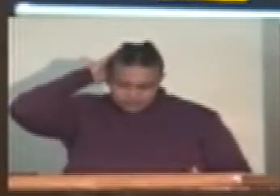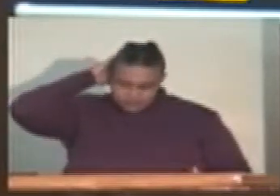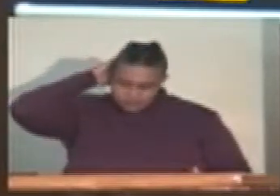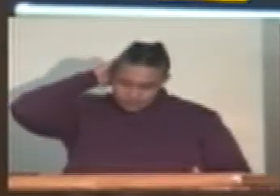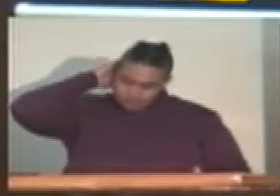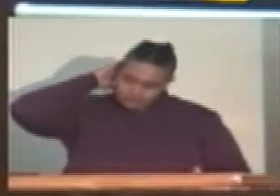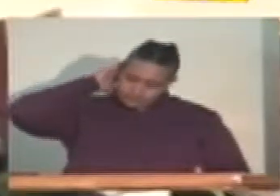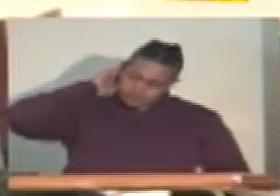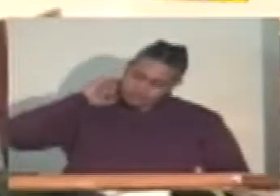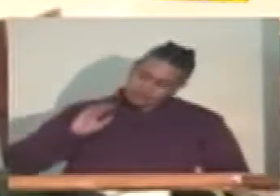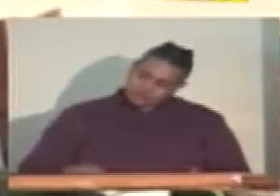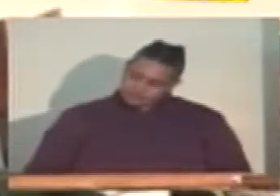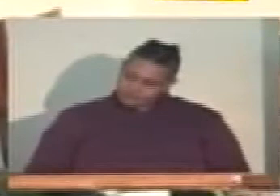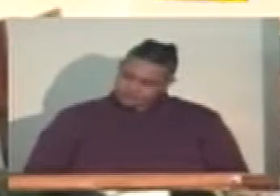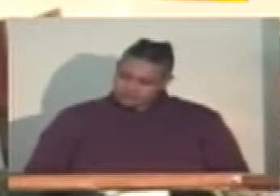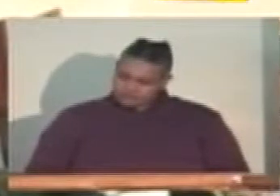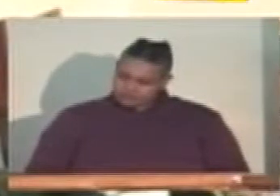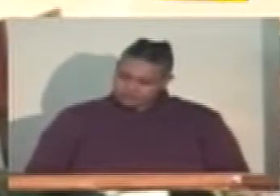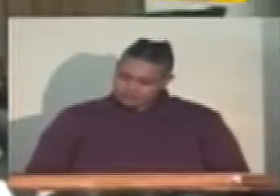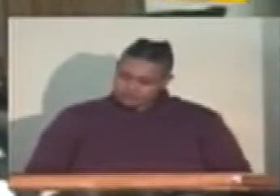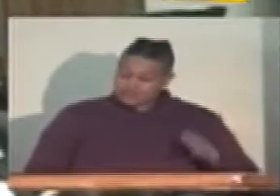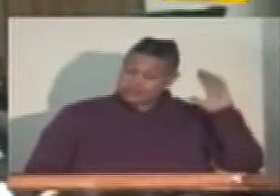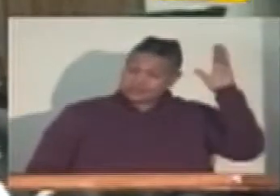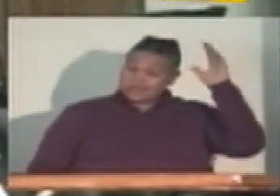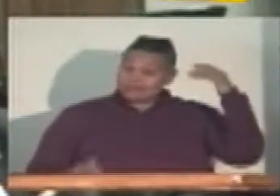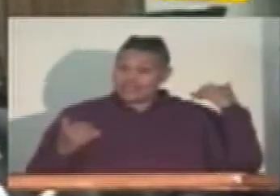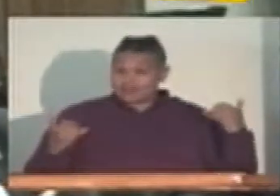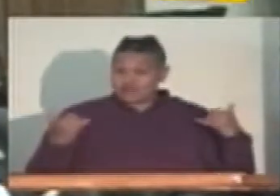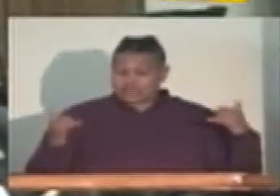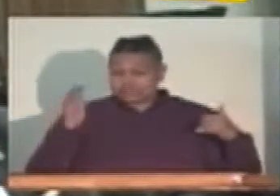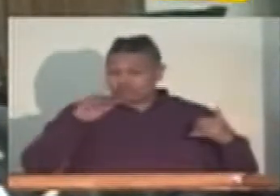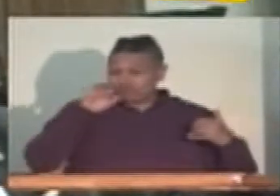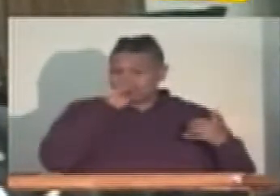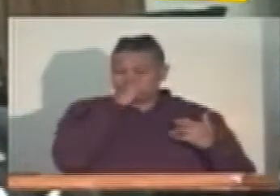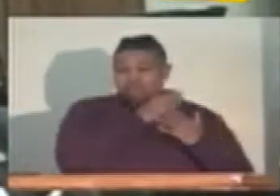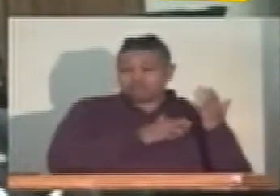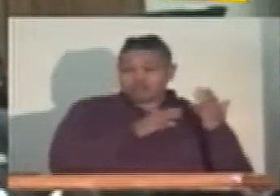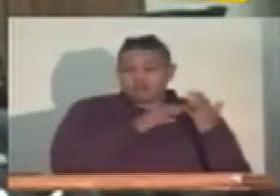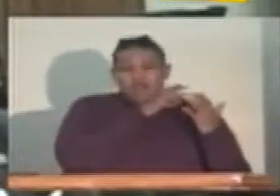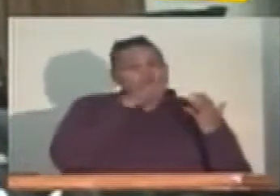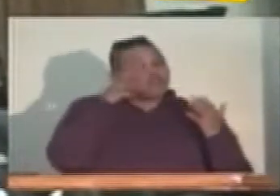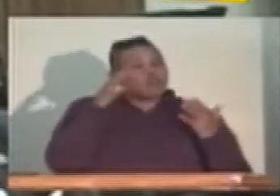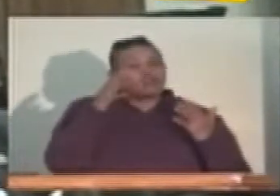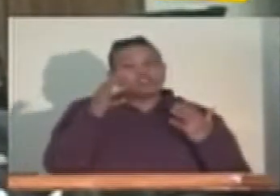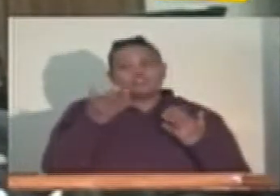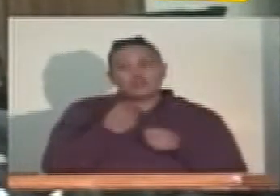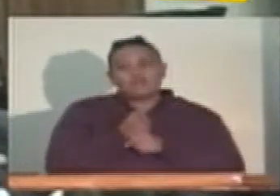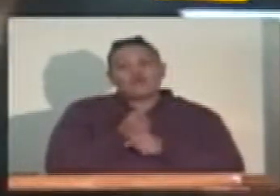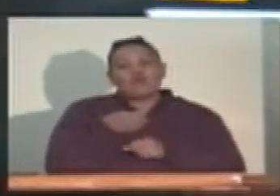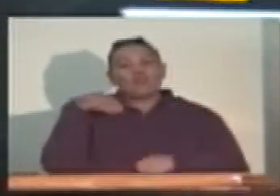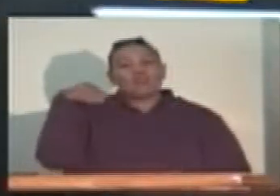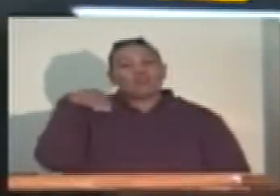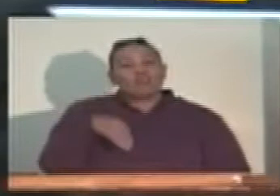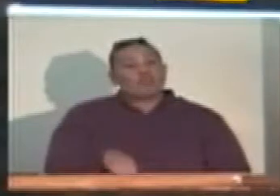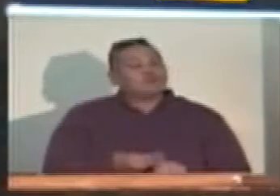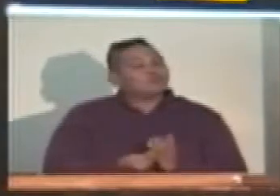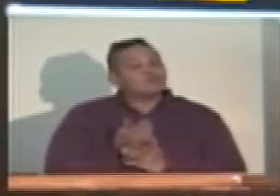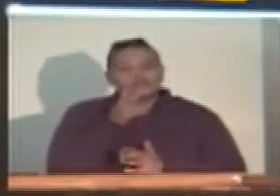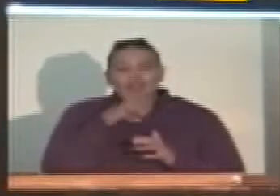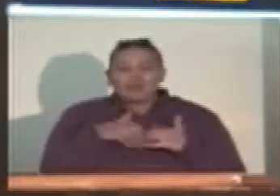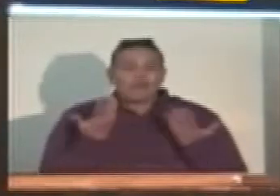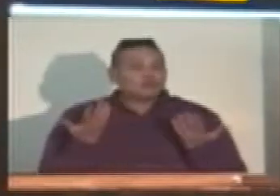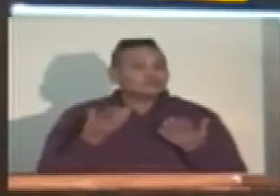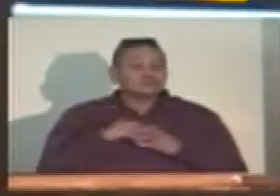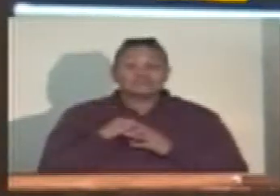Mr. Speaker, at present there is a glut of some agricultural produce in various parts of